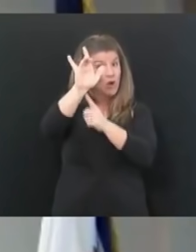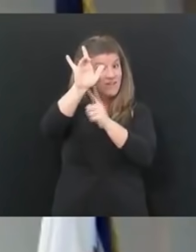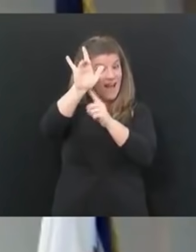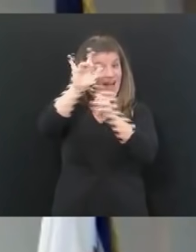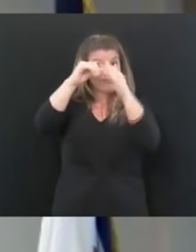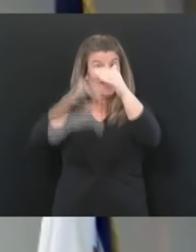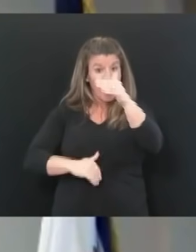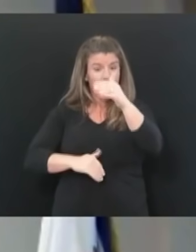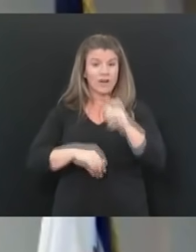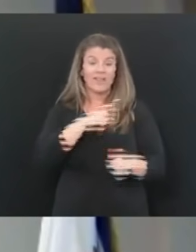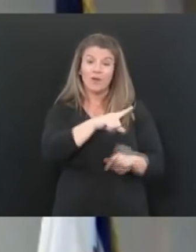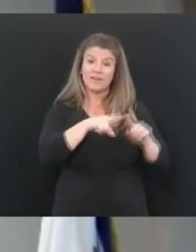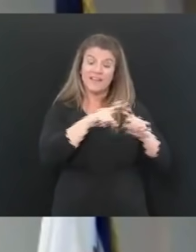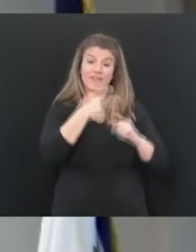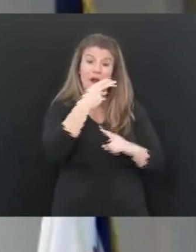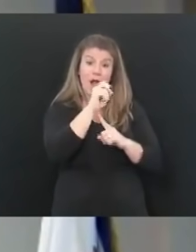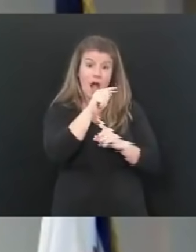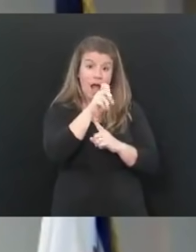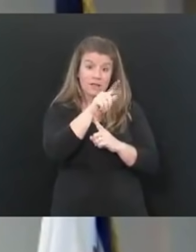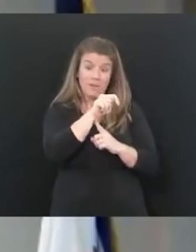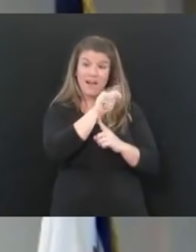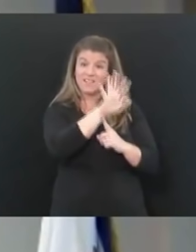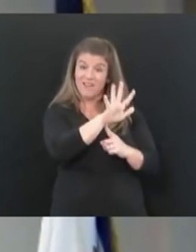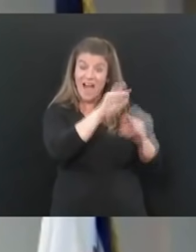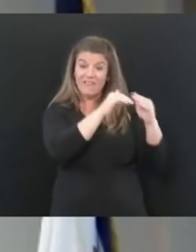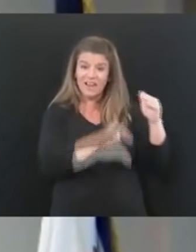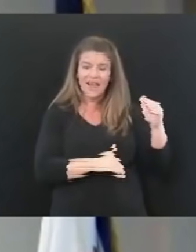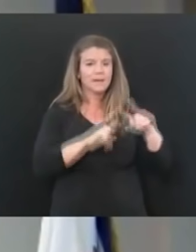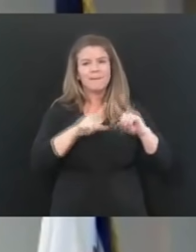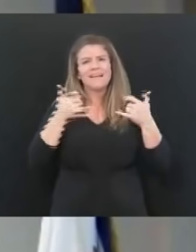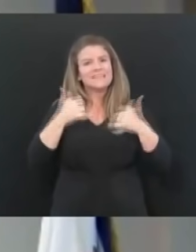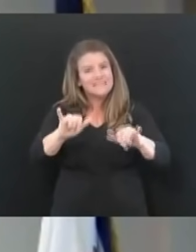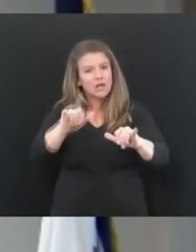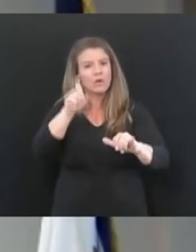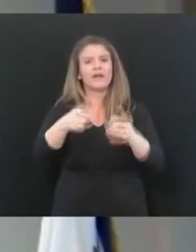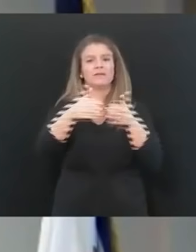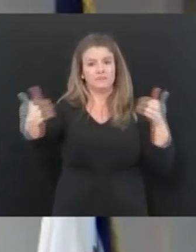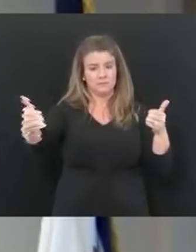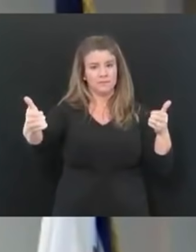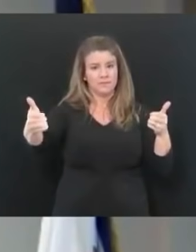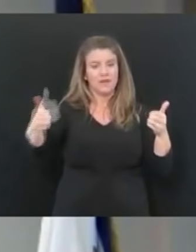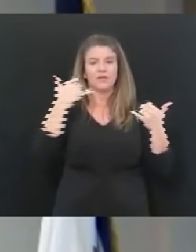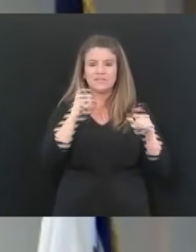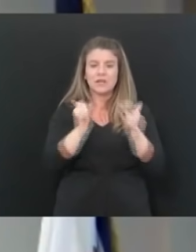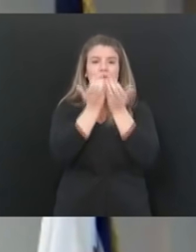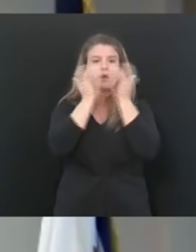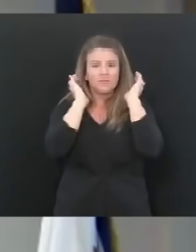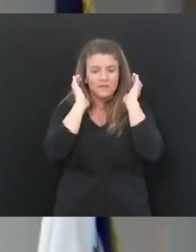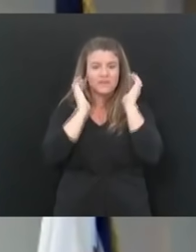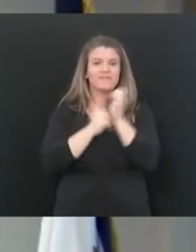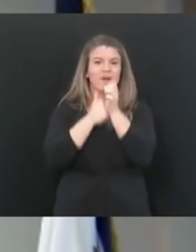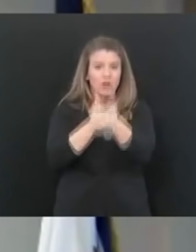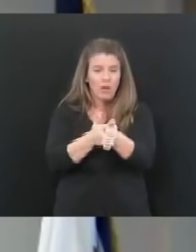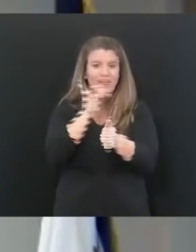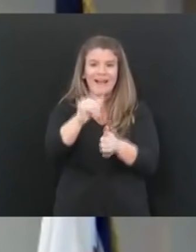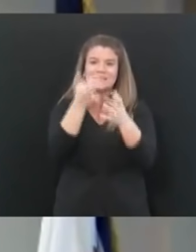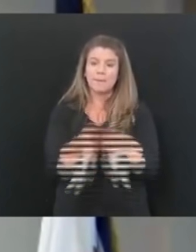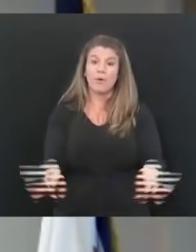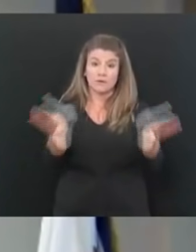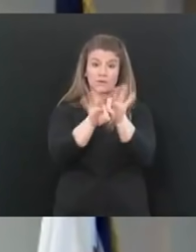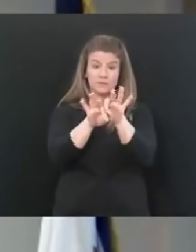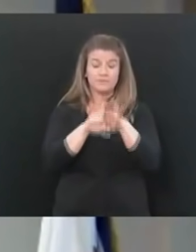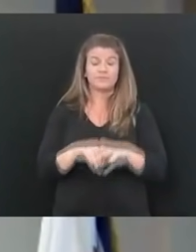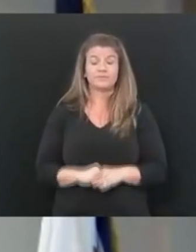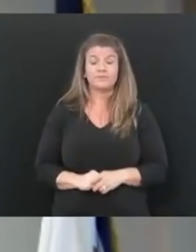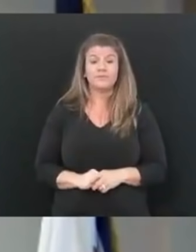areas 5, really still have that same physical distancing component and those face covering guidances that are critical. With our businesses